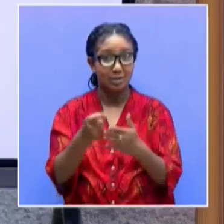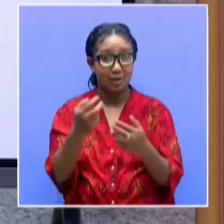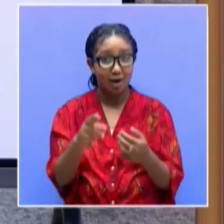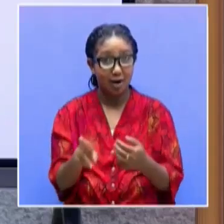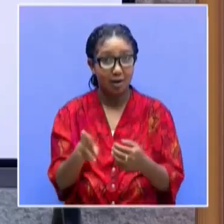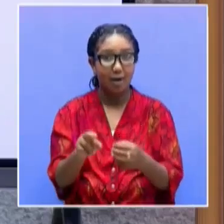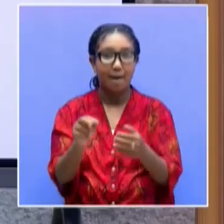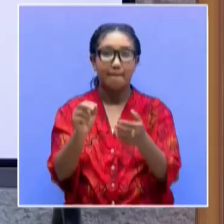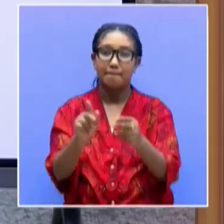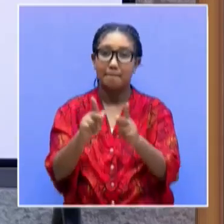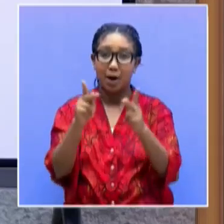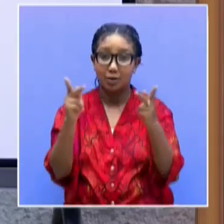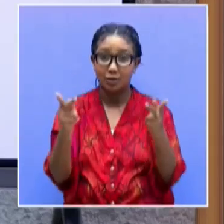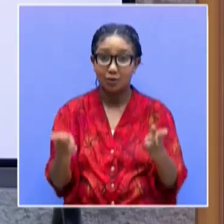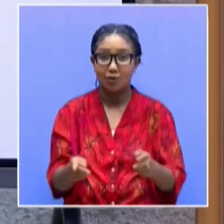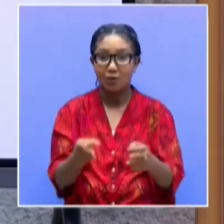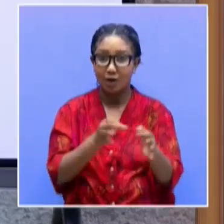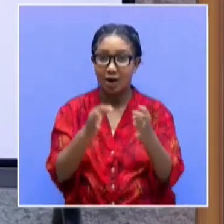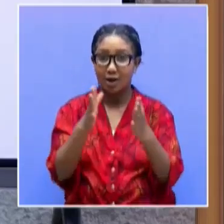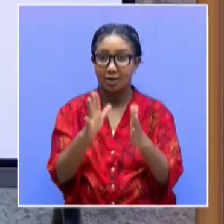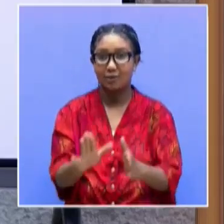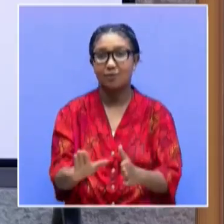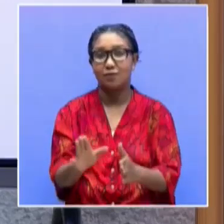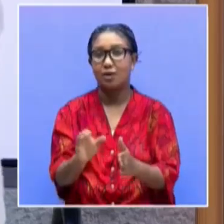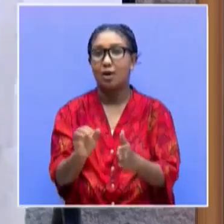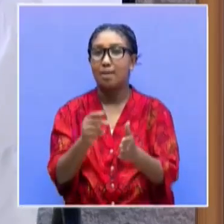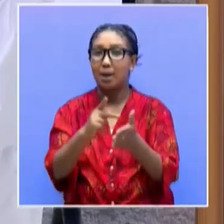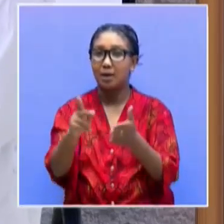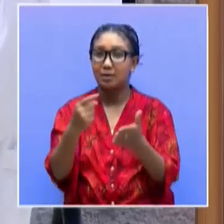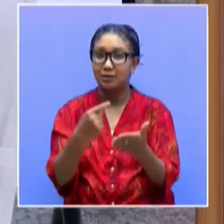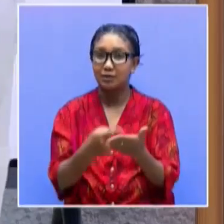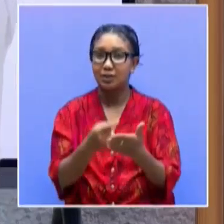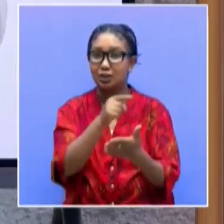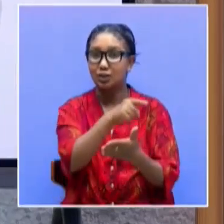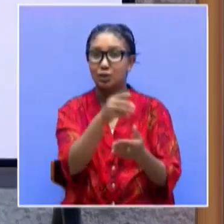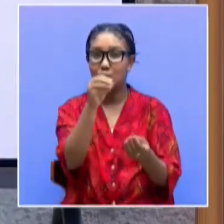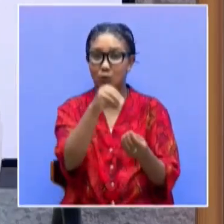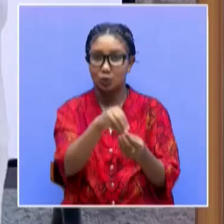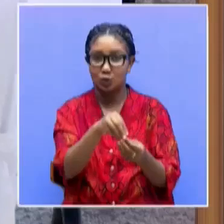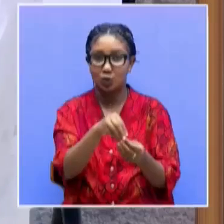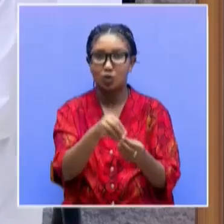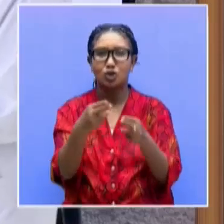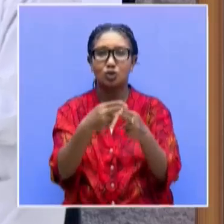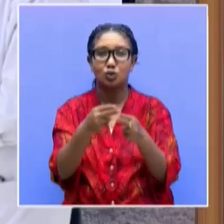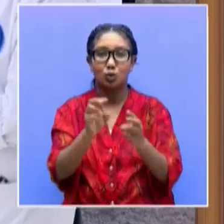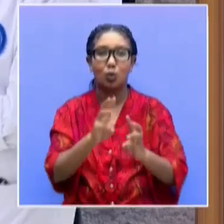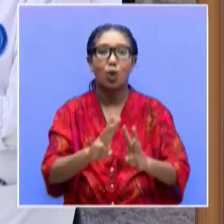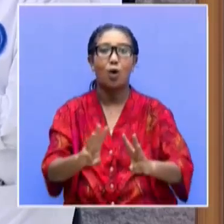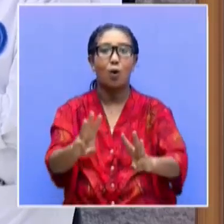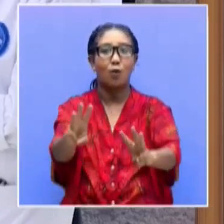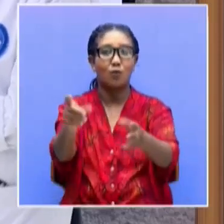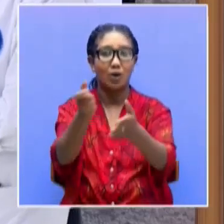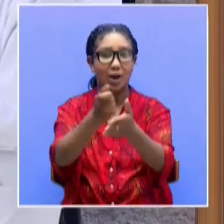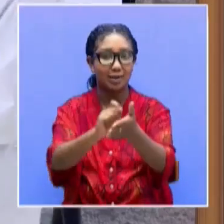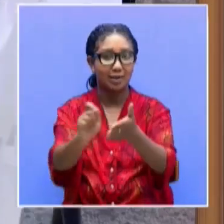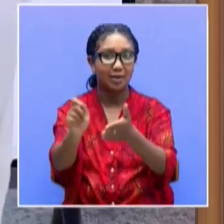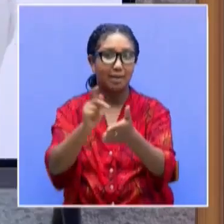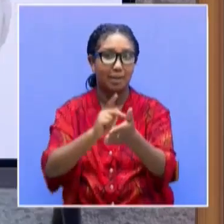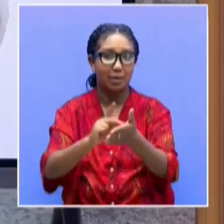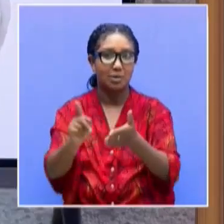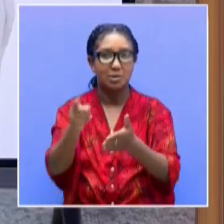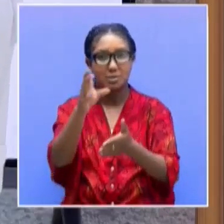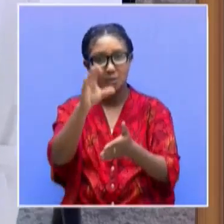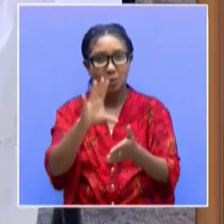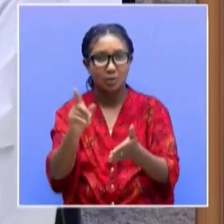are the parts of narrative paragraph, and this is also a short way of writing a paragraph. Someone